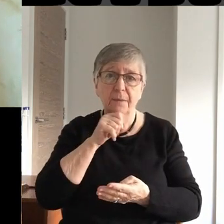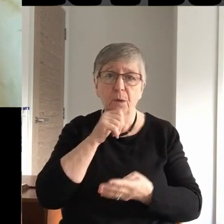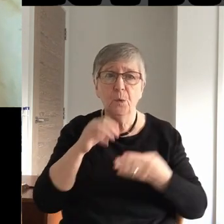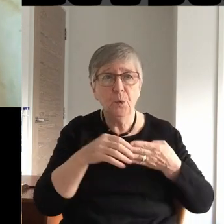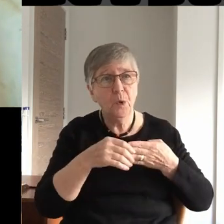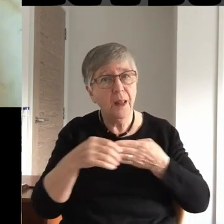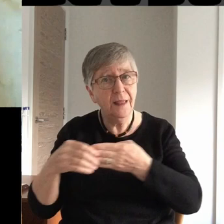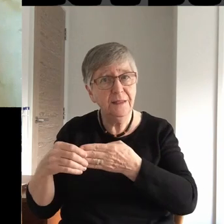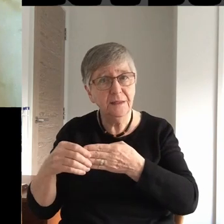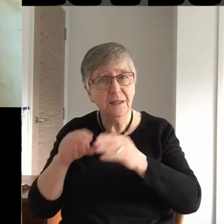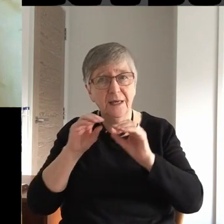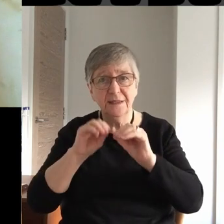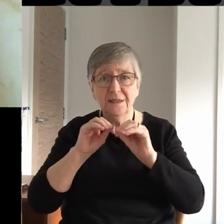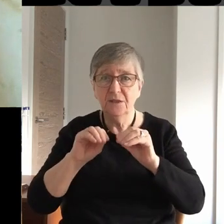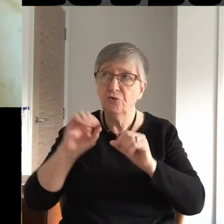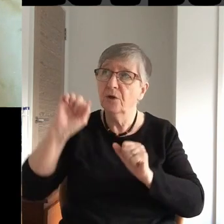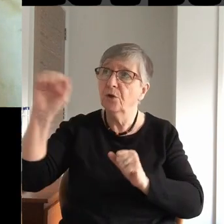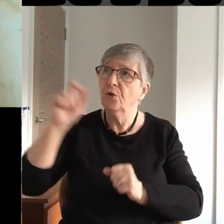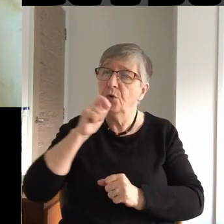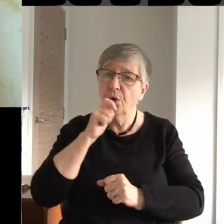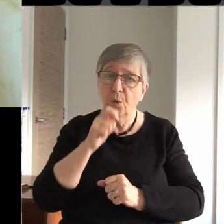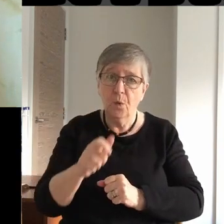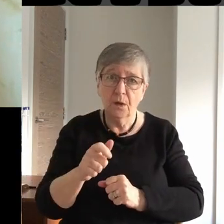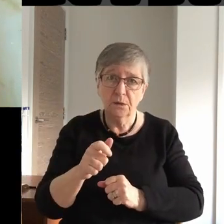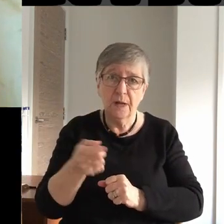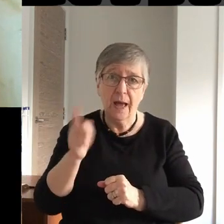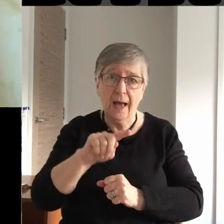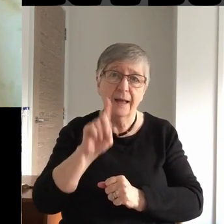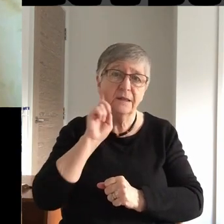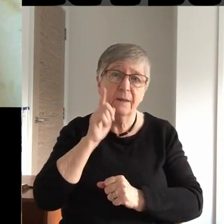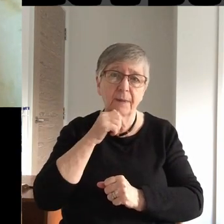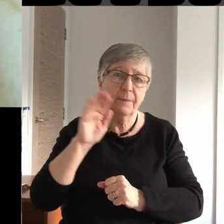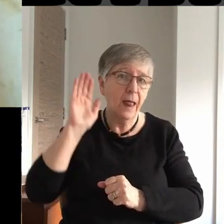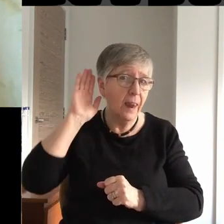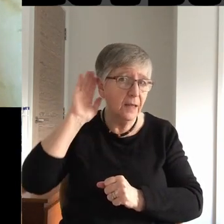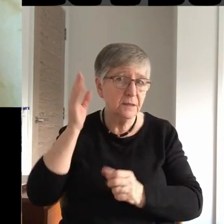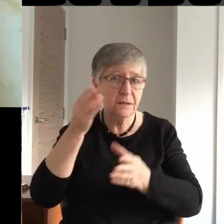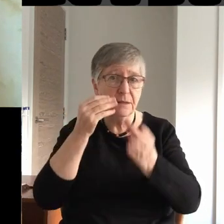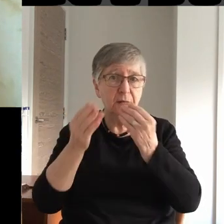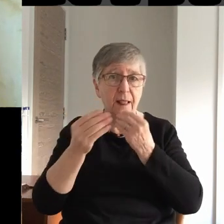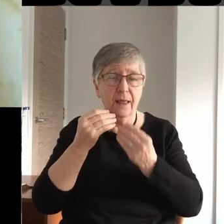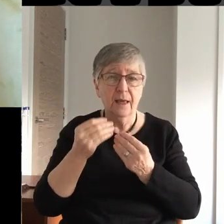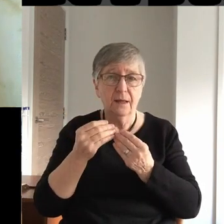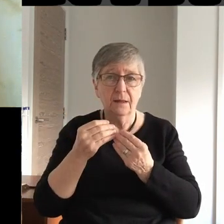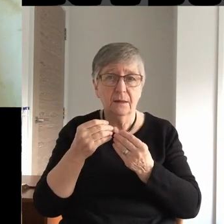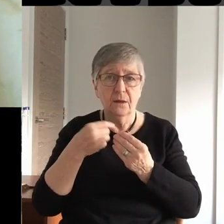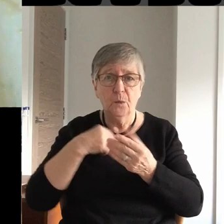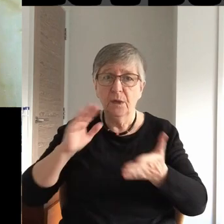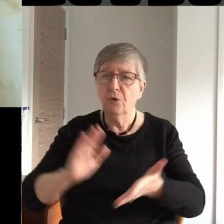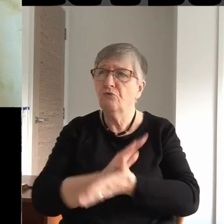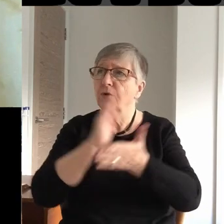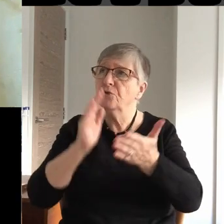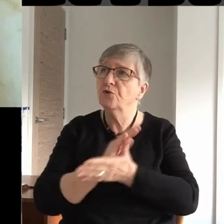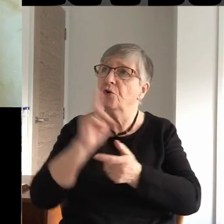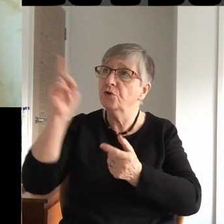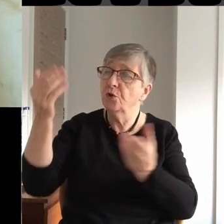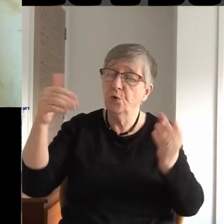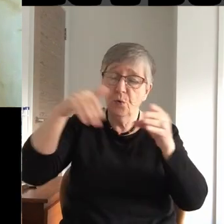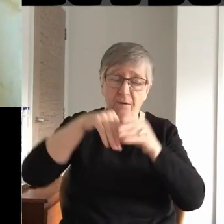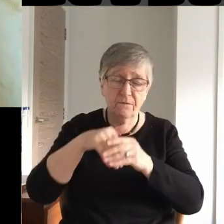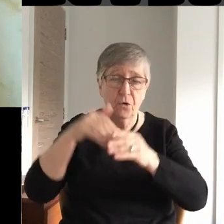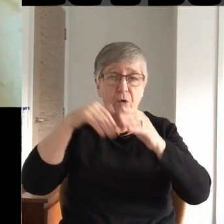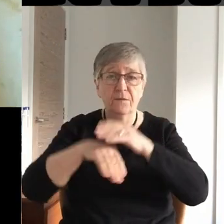teaching of your word and those who receive it. We rejoice that you are involved in our